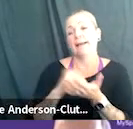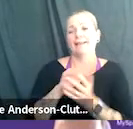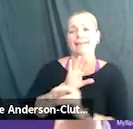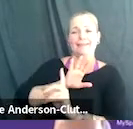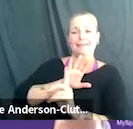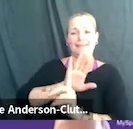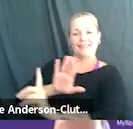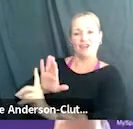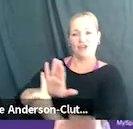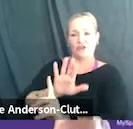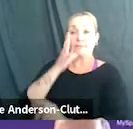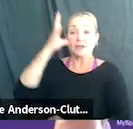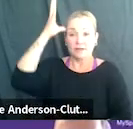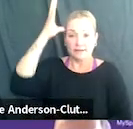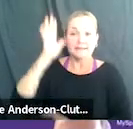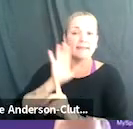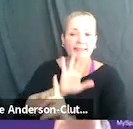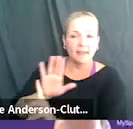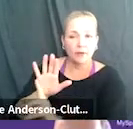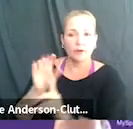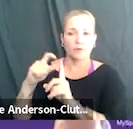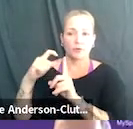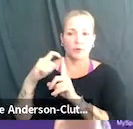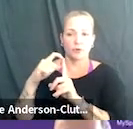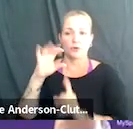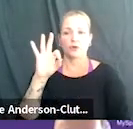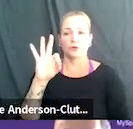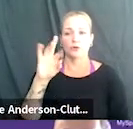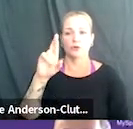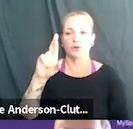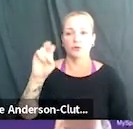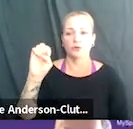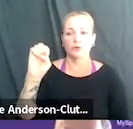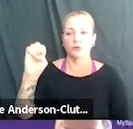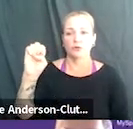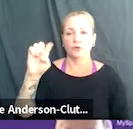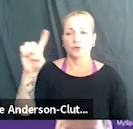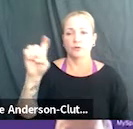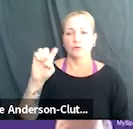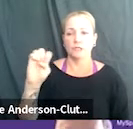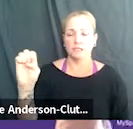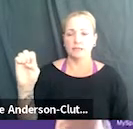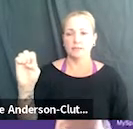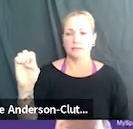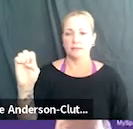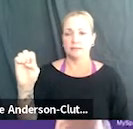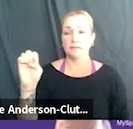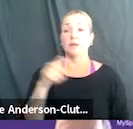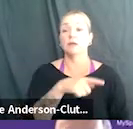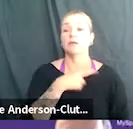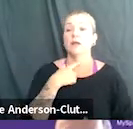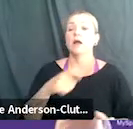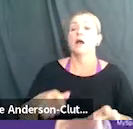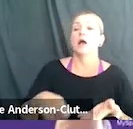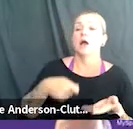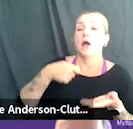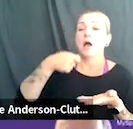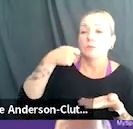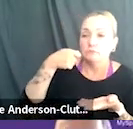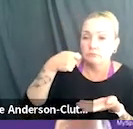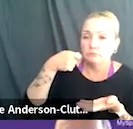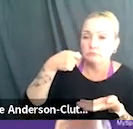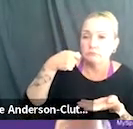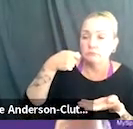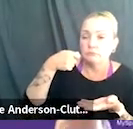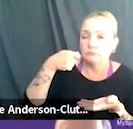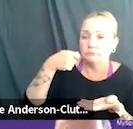as he was doing it, and he wouldn't move on until he was given a prompt to do so, or until he was told it was okay to do so by his parents. So as time went on, he began